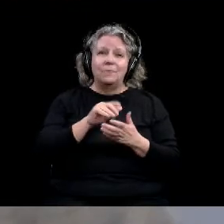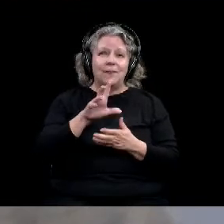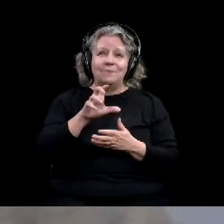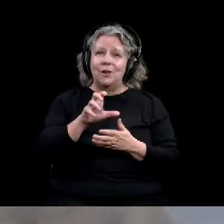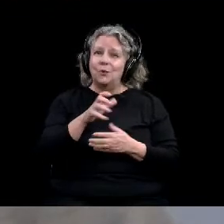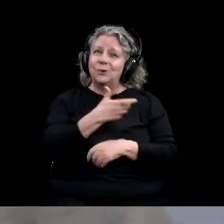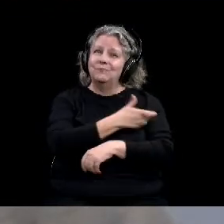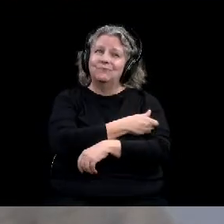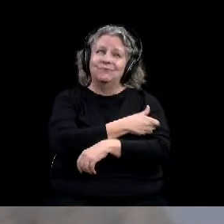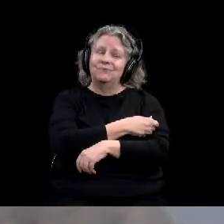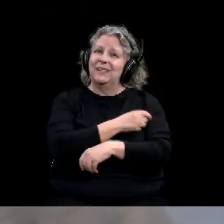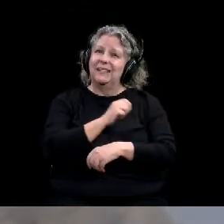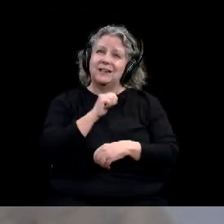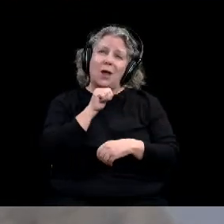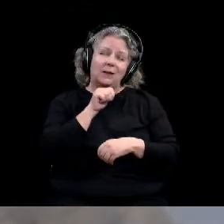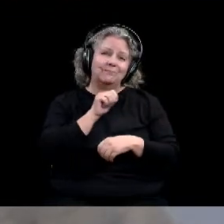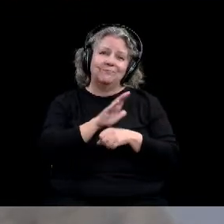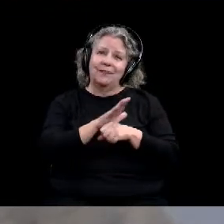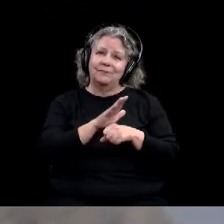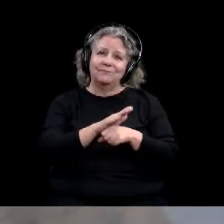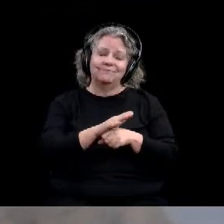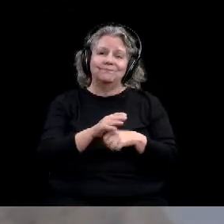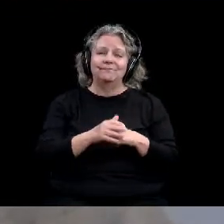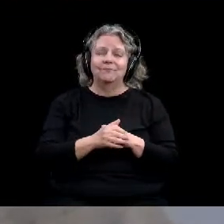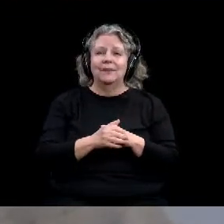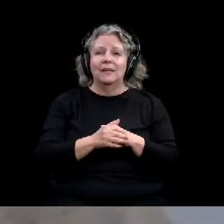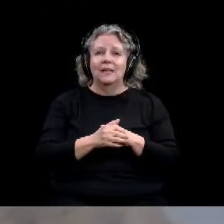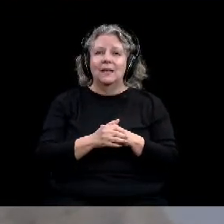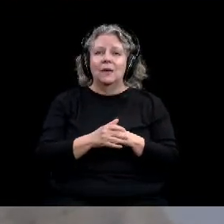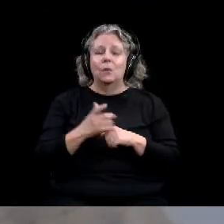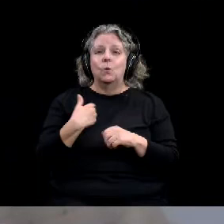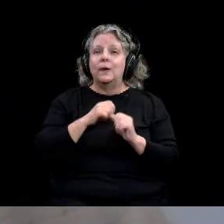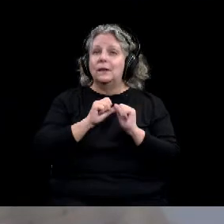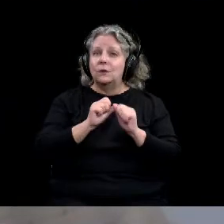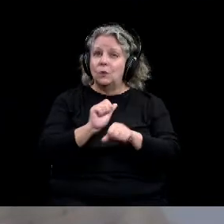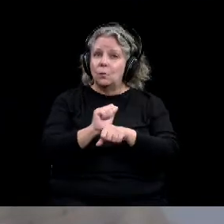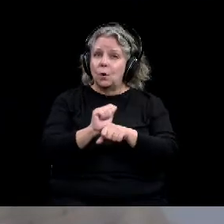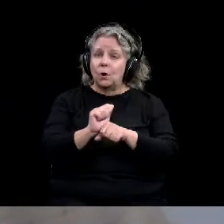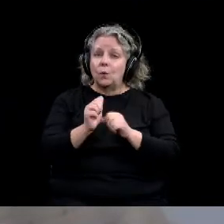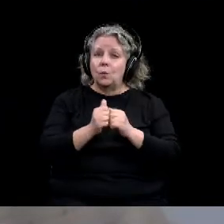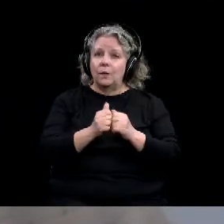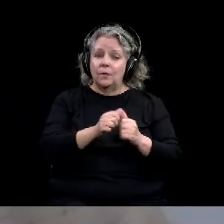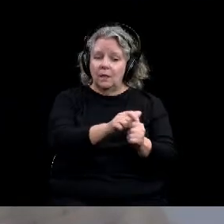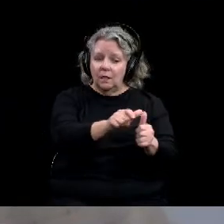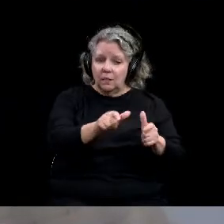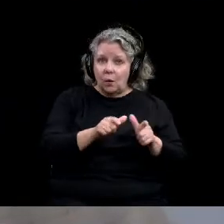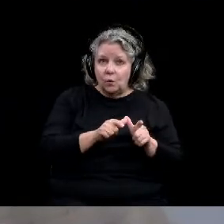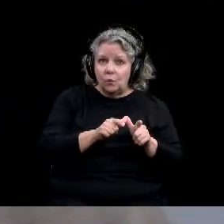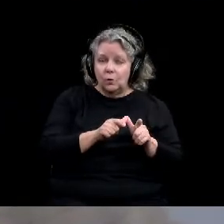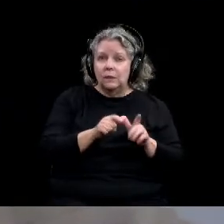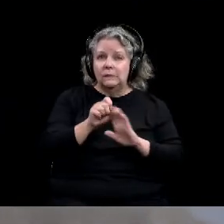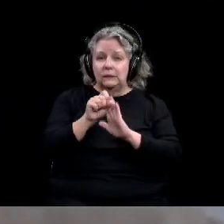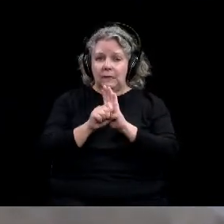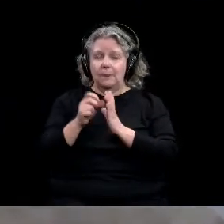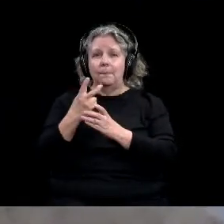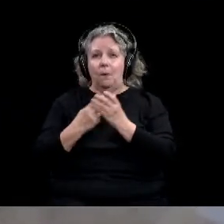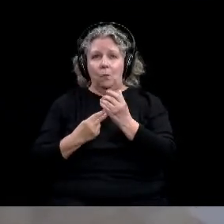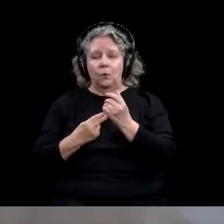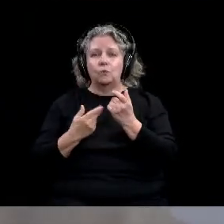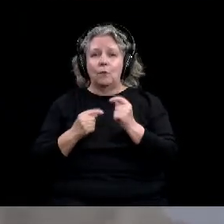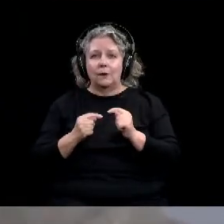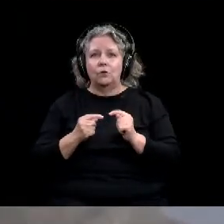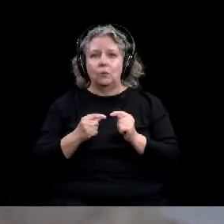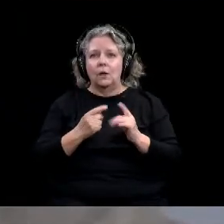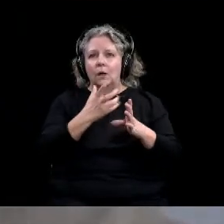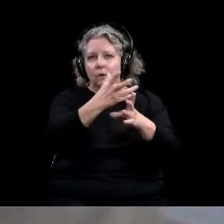continuing to work with local and state levels to advocate for an increased dosage to our vaccine clinics. We're